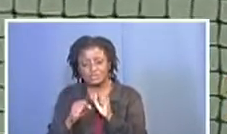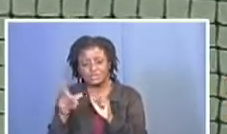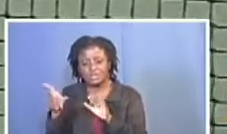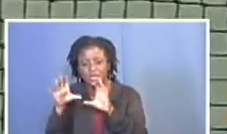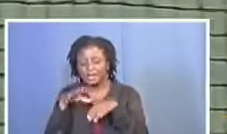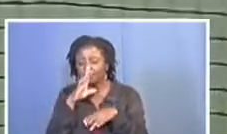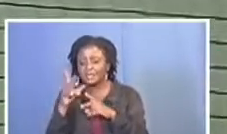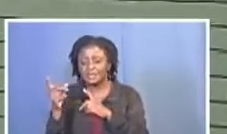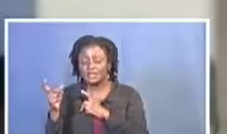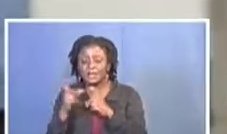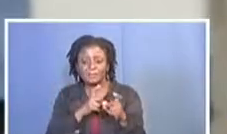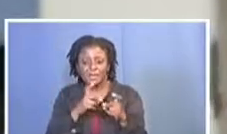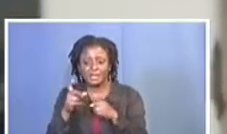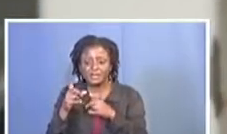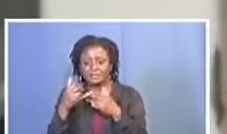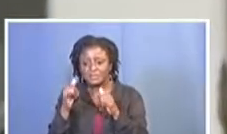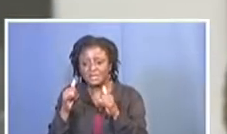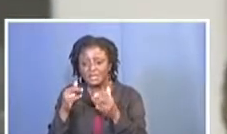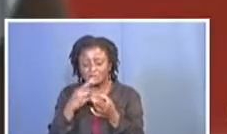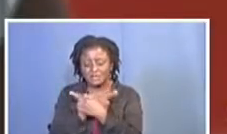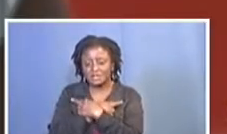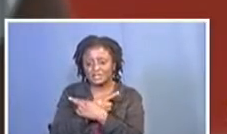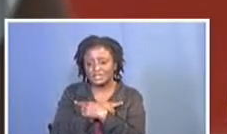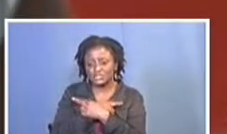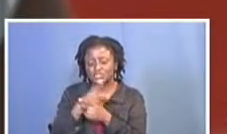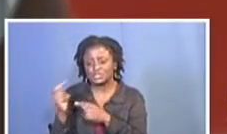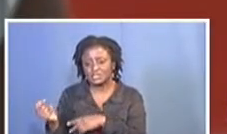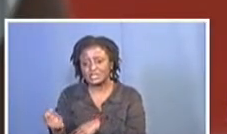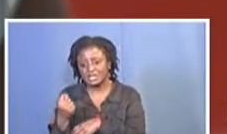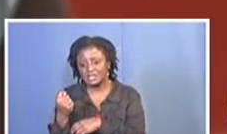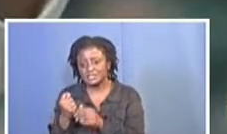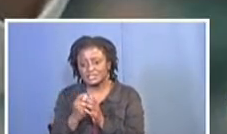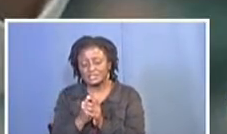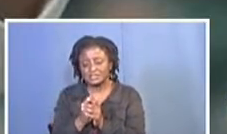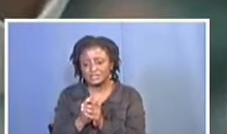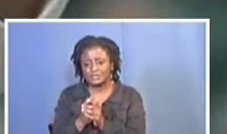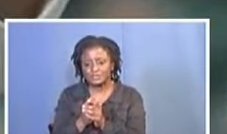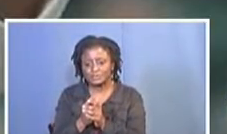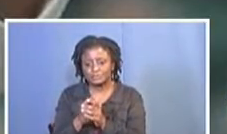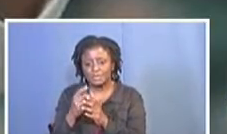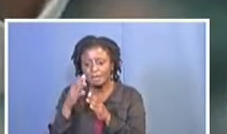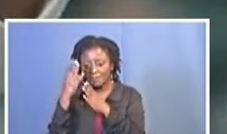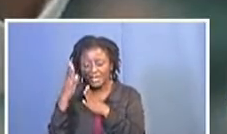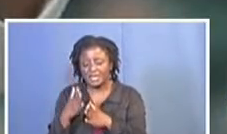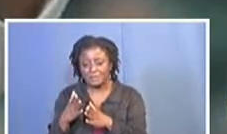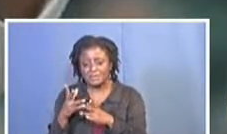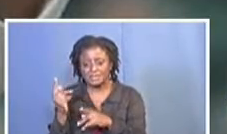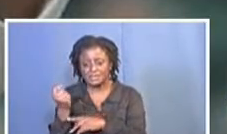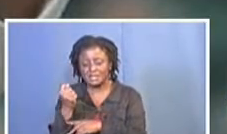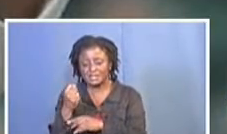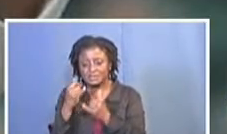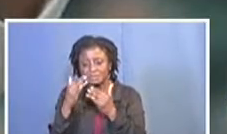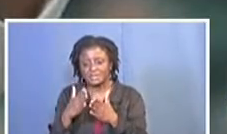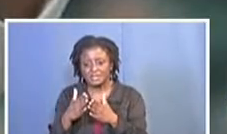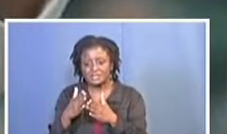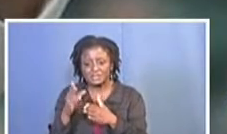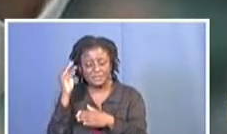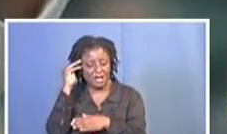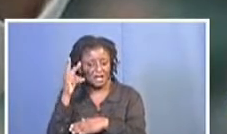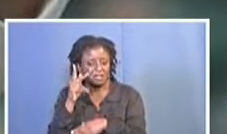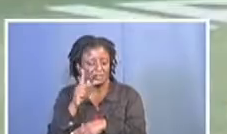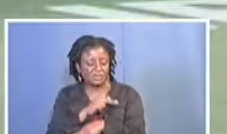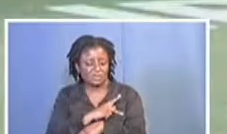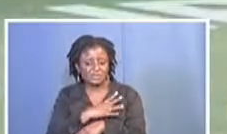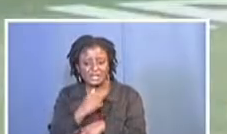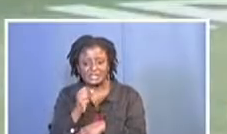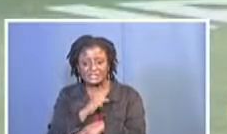After all, to become as accomplished as Bahamian tennis pros Roger Smith and Mark Knowles requires a certain level of dedication to